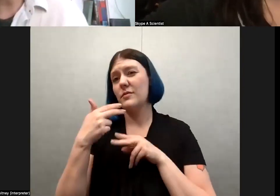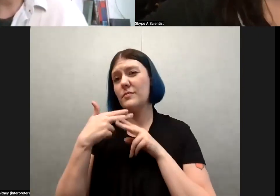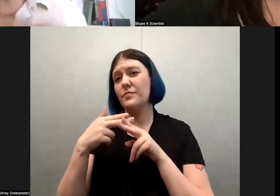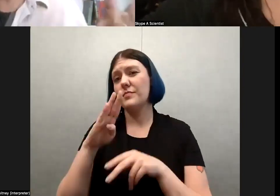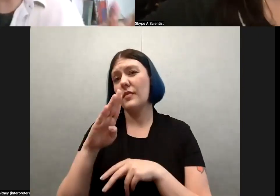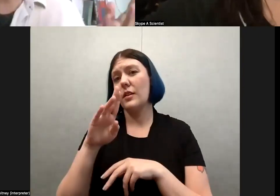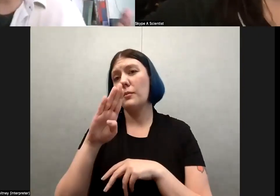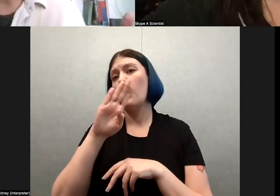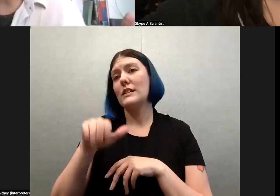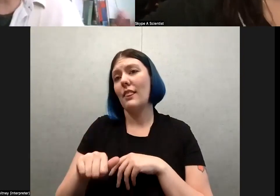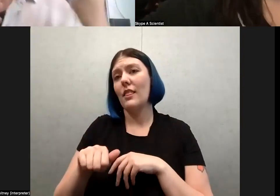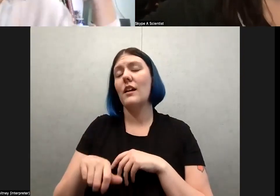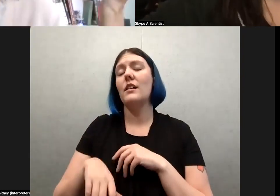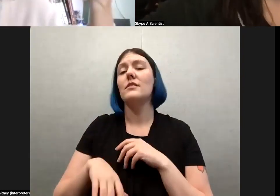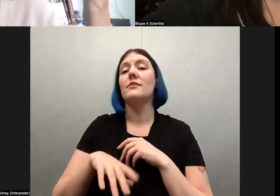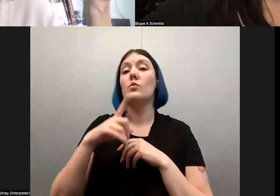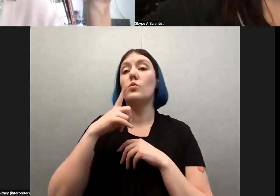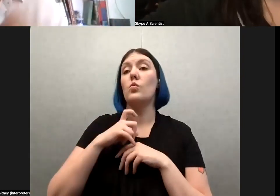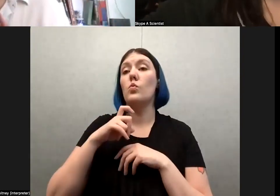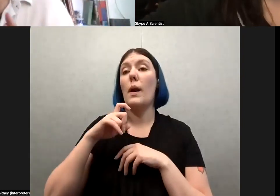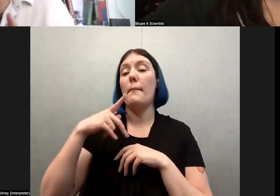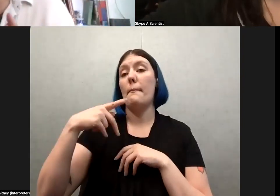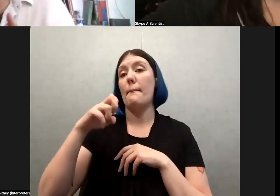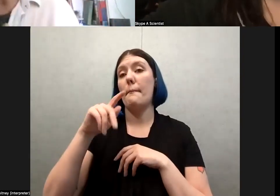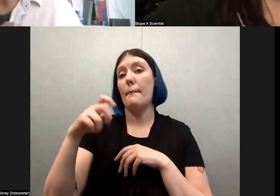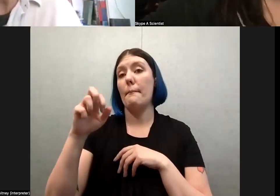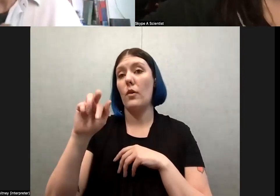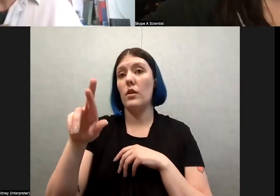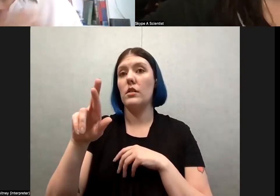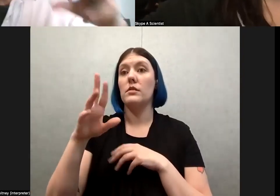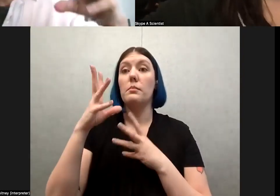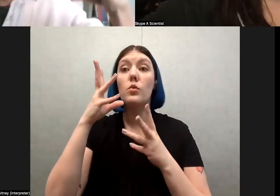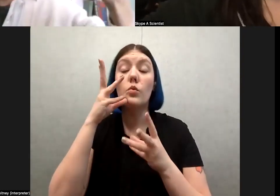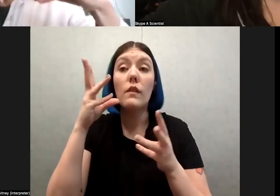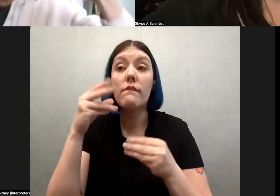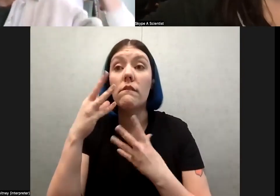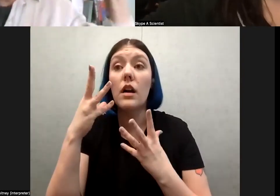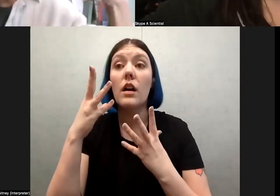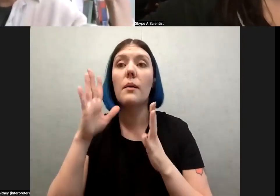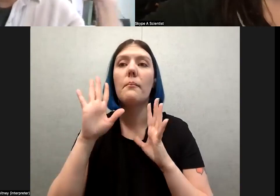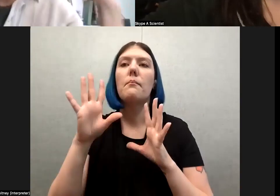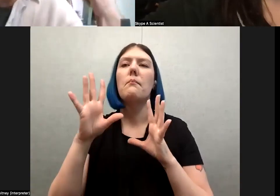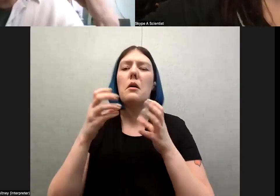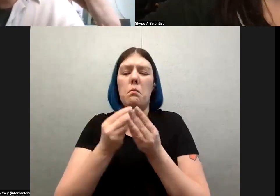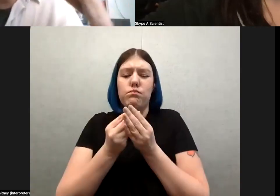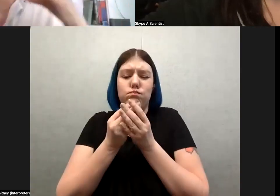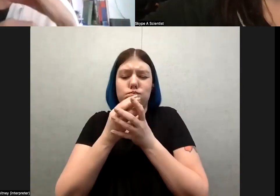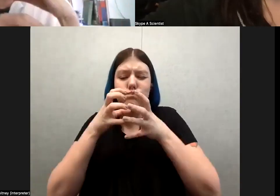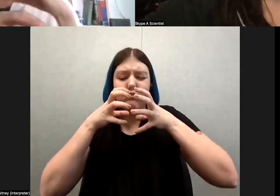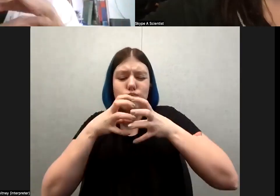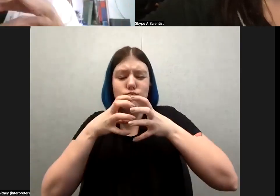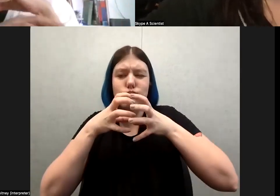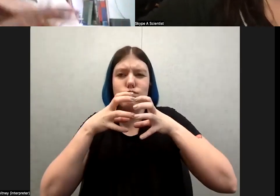pepper. It's a gorgeous bush. Like you'll see it in somebody's yard and be like, wow, that's lovely. But it grows in such dense thickets that